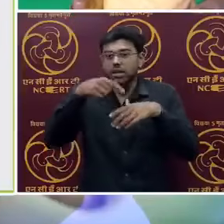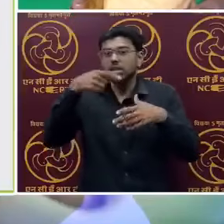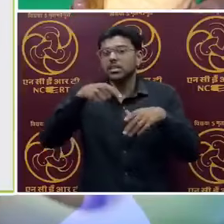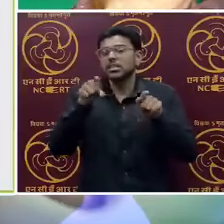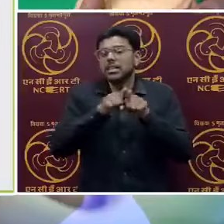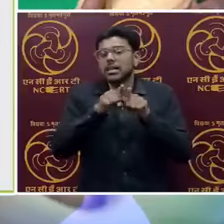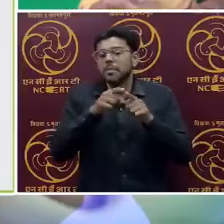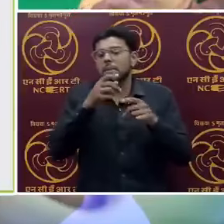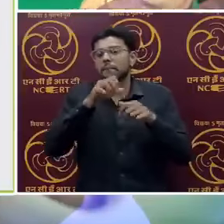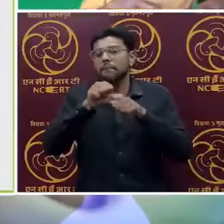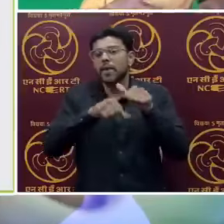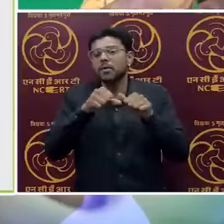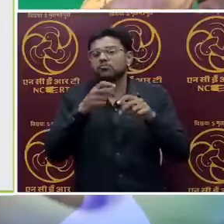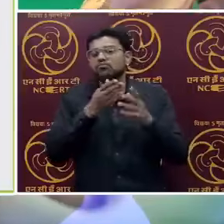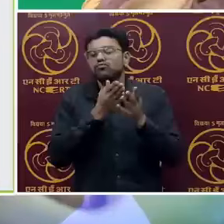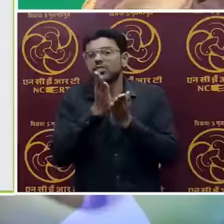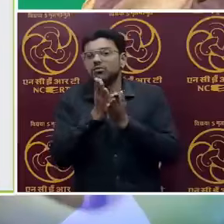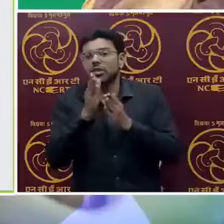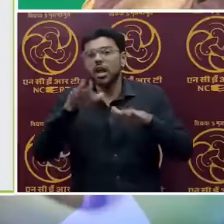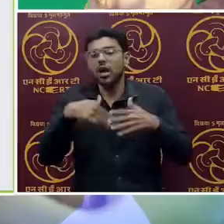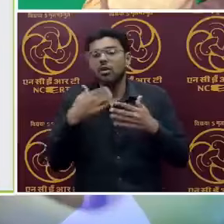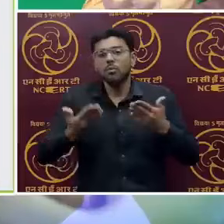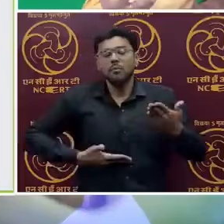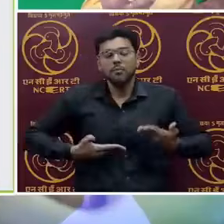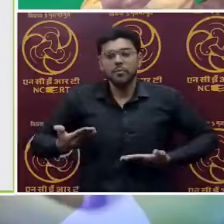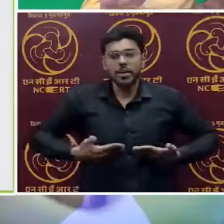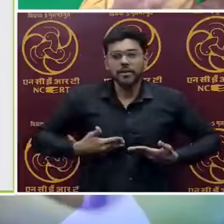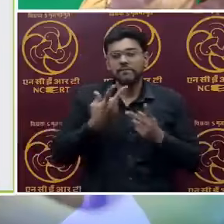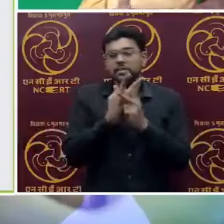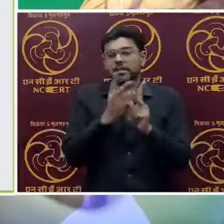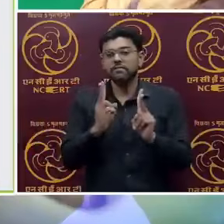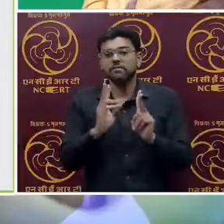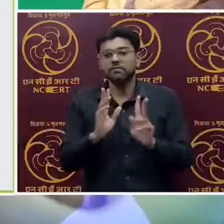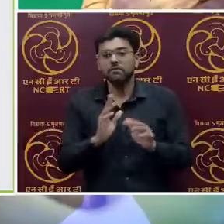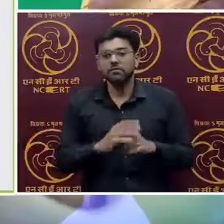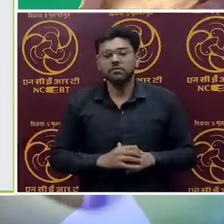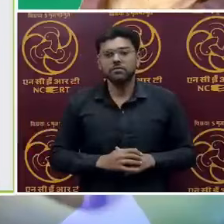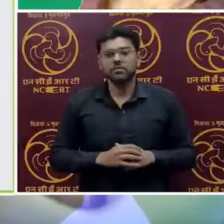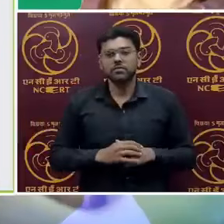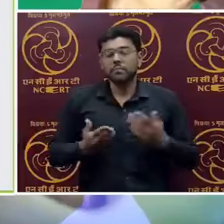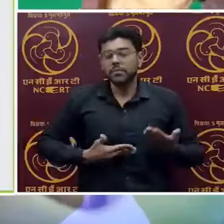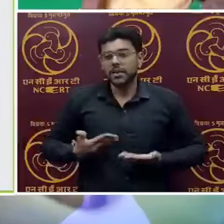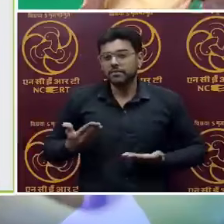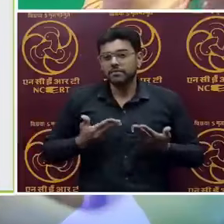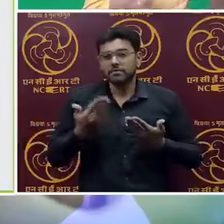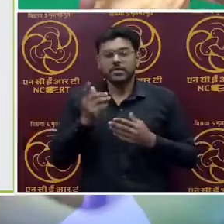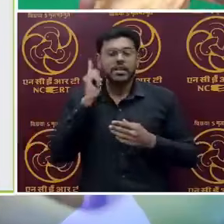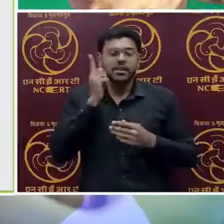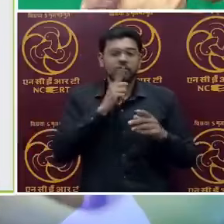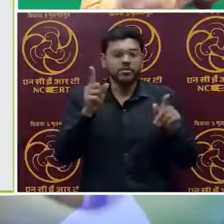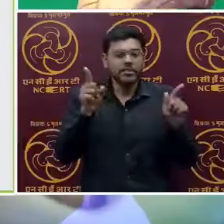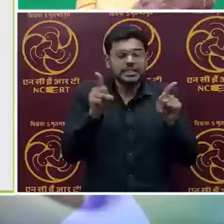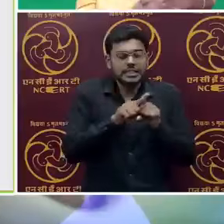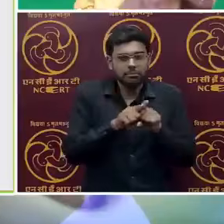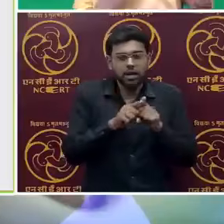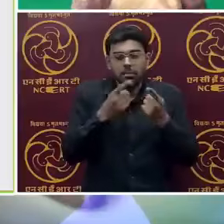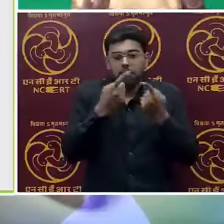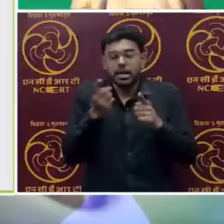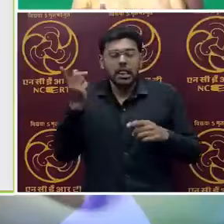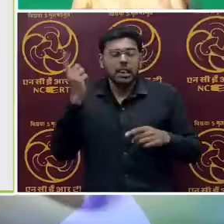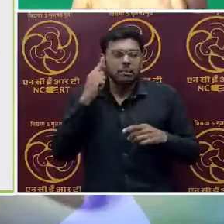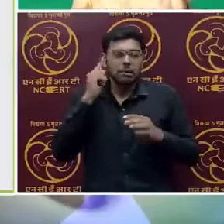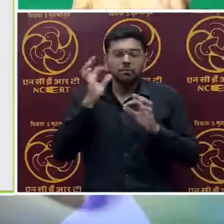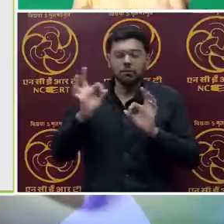certain manner which causes them to behave deaf, and they are not able to hear, or